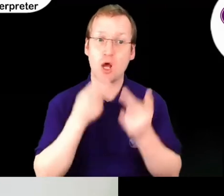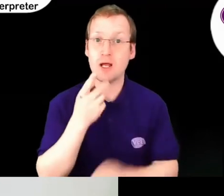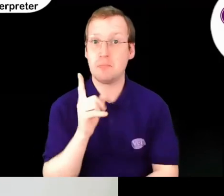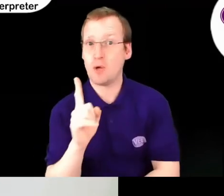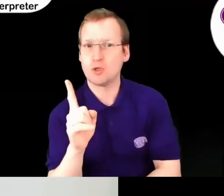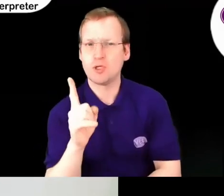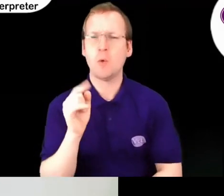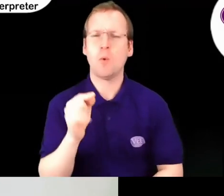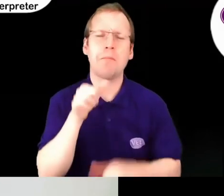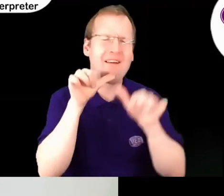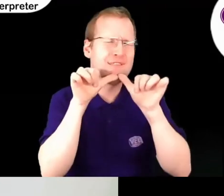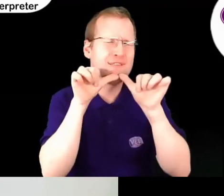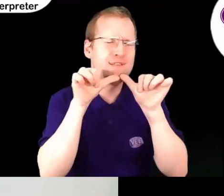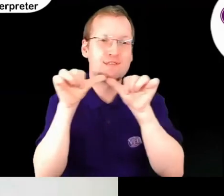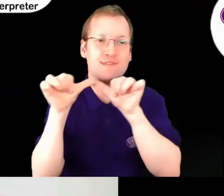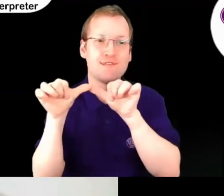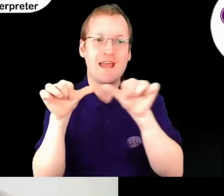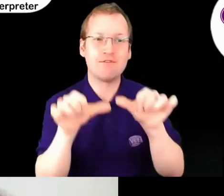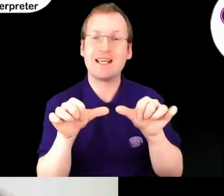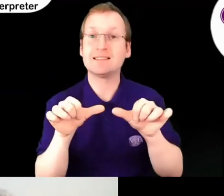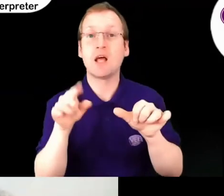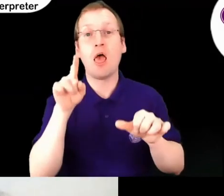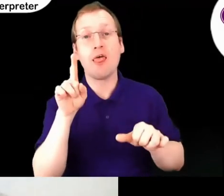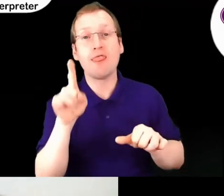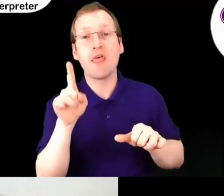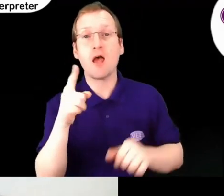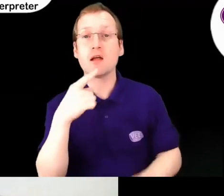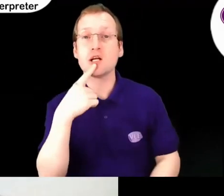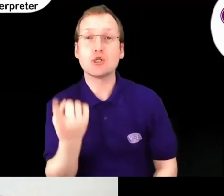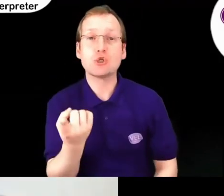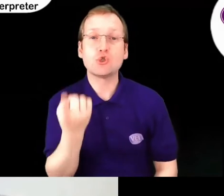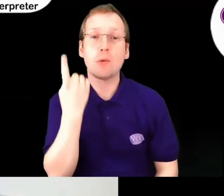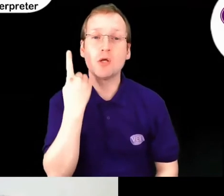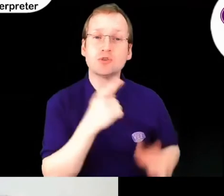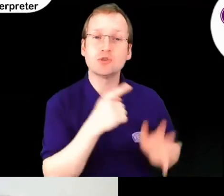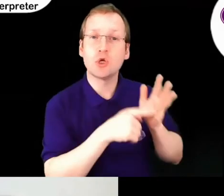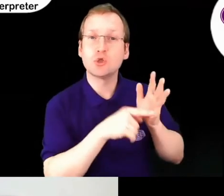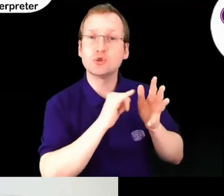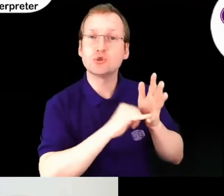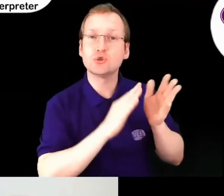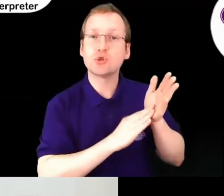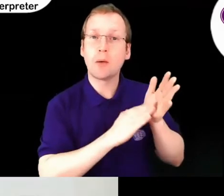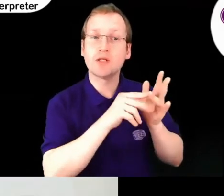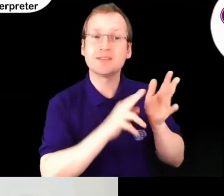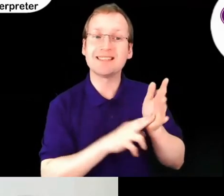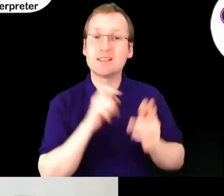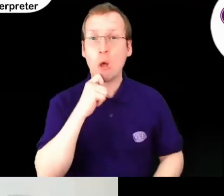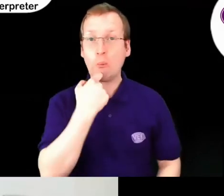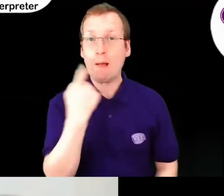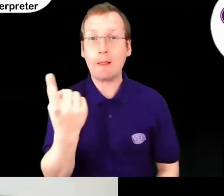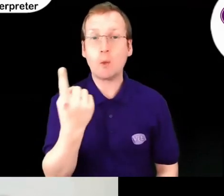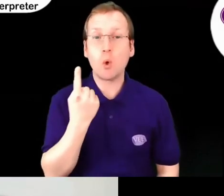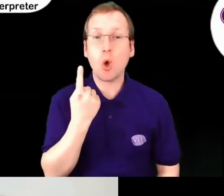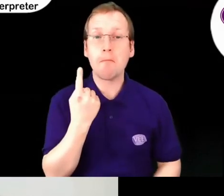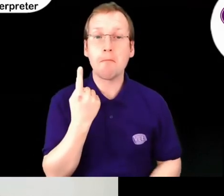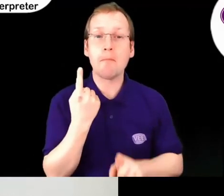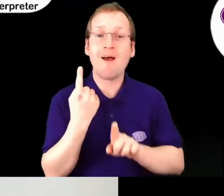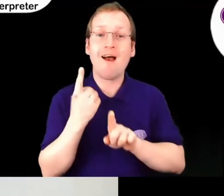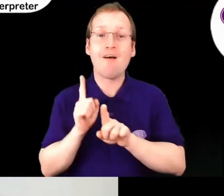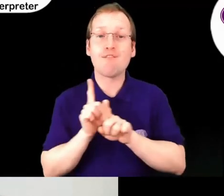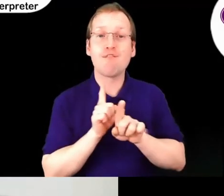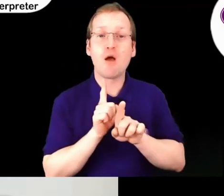one of my favorite songs is The Summons, which some watching might know as Will You Come and Follow Me. And it's kind of my